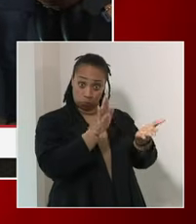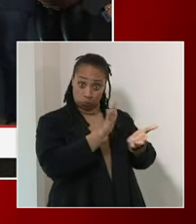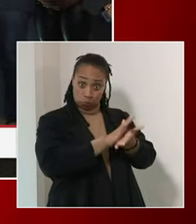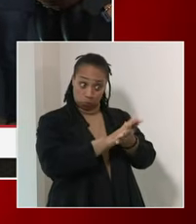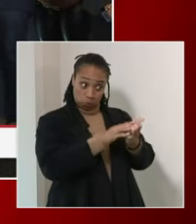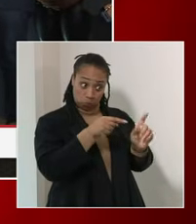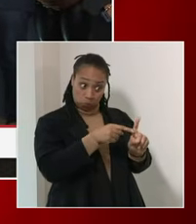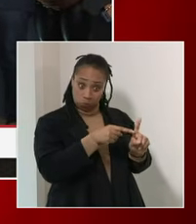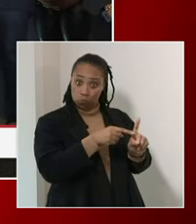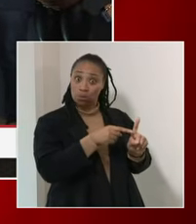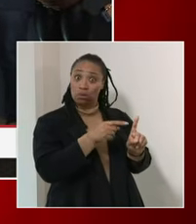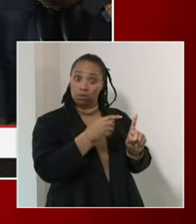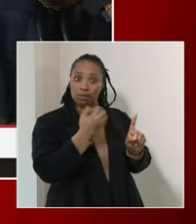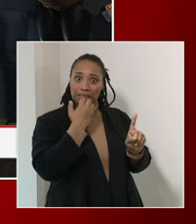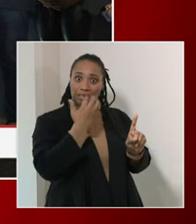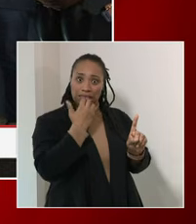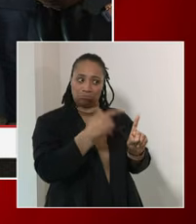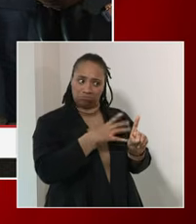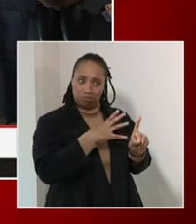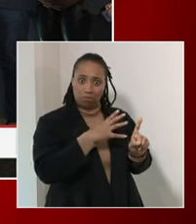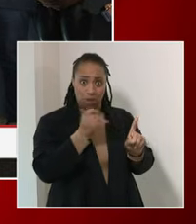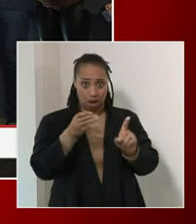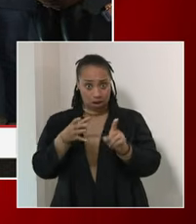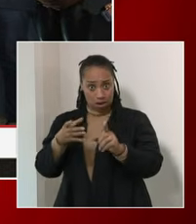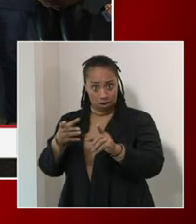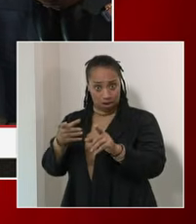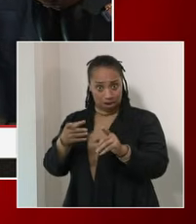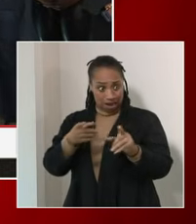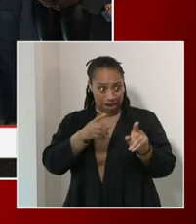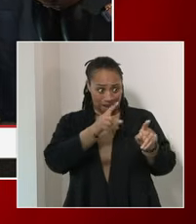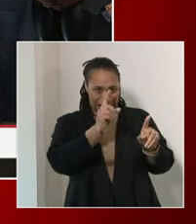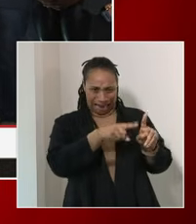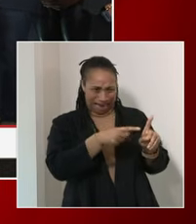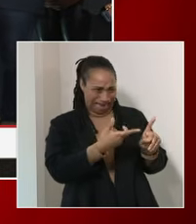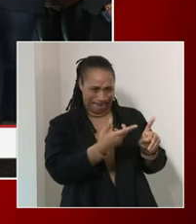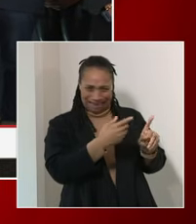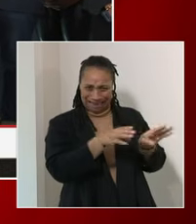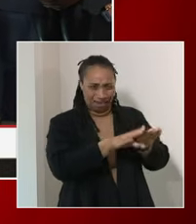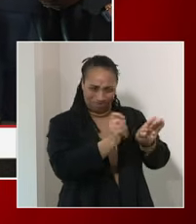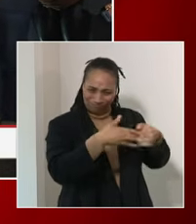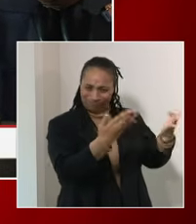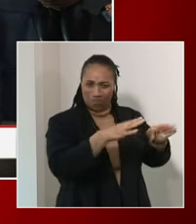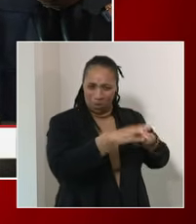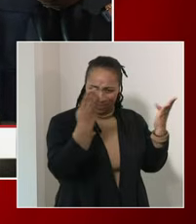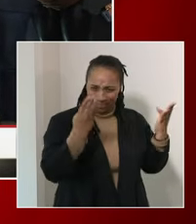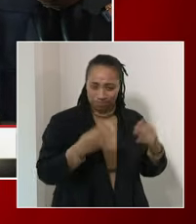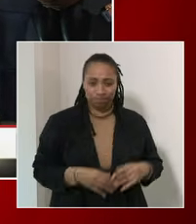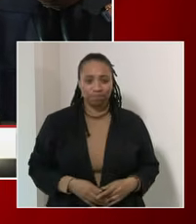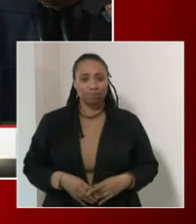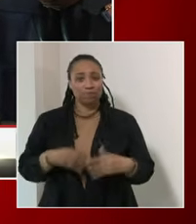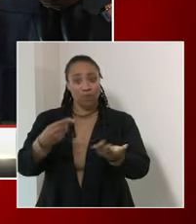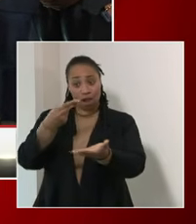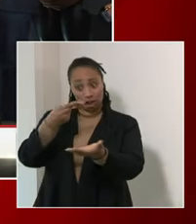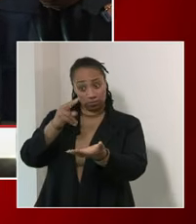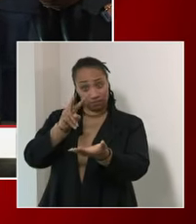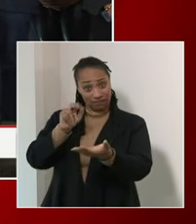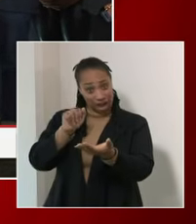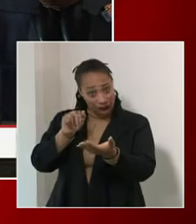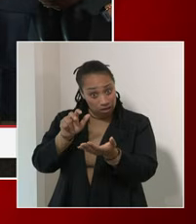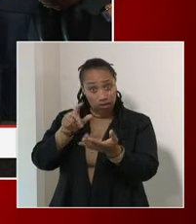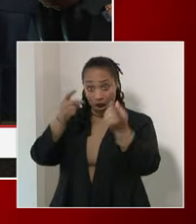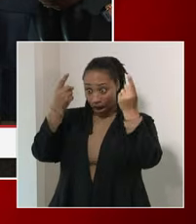out of over 100 schools, and we're responding just as quickly as possible. Do you know all